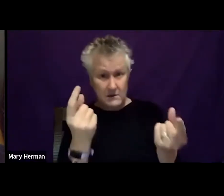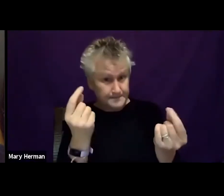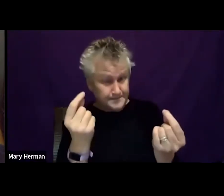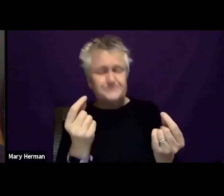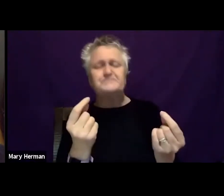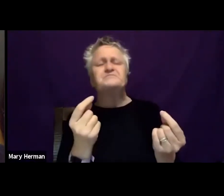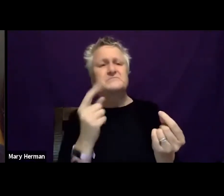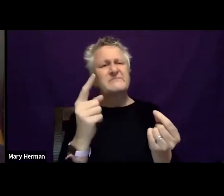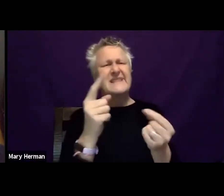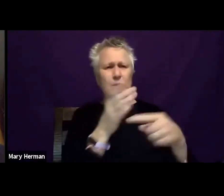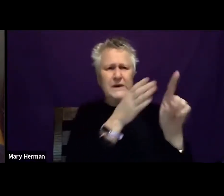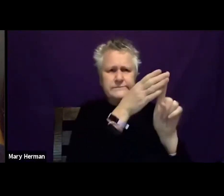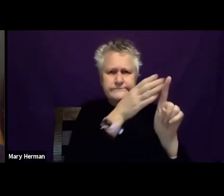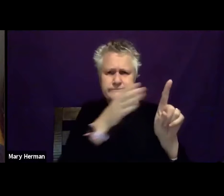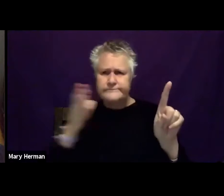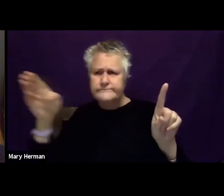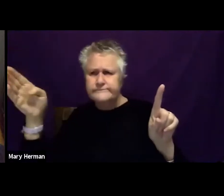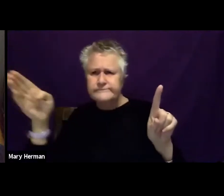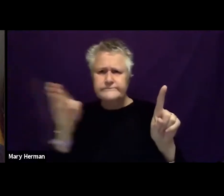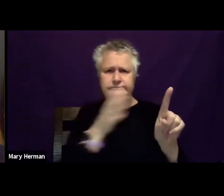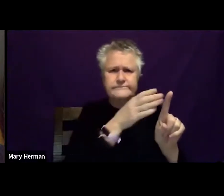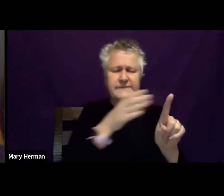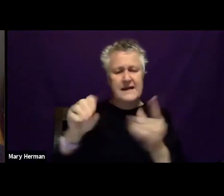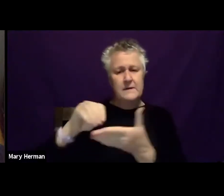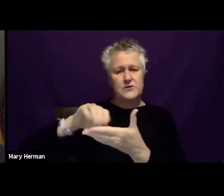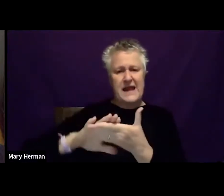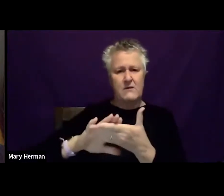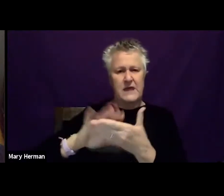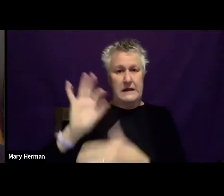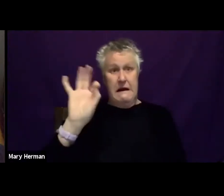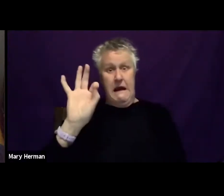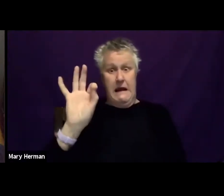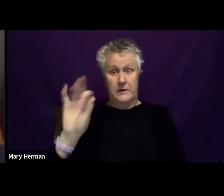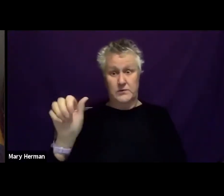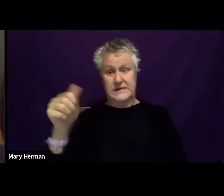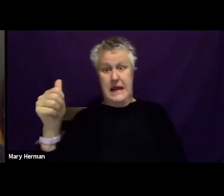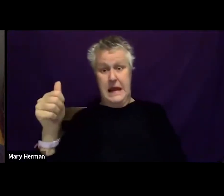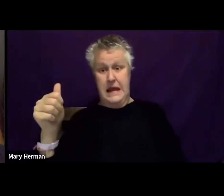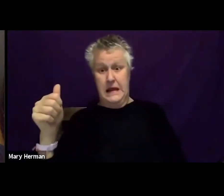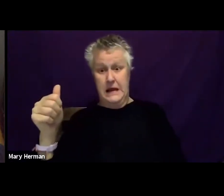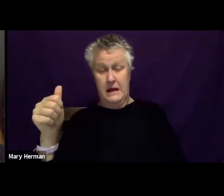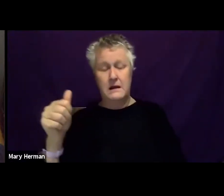it listed different stuff like, can you